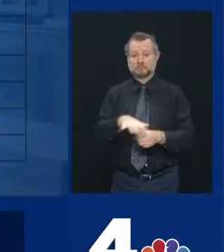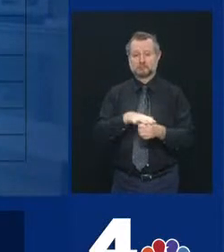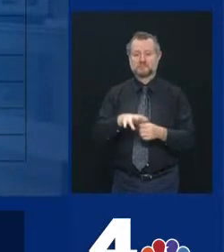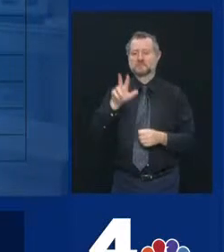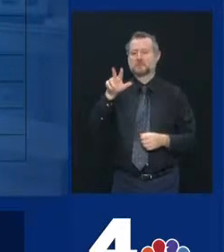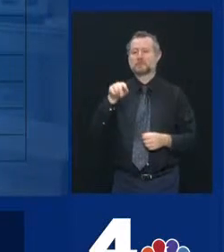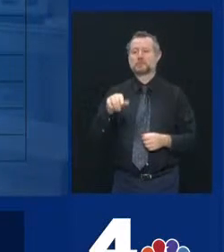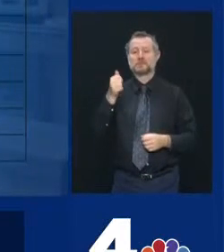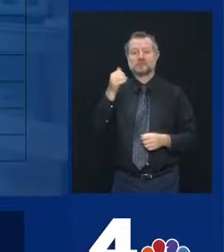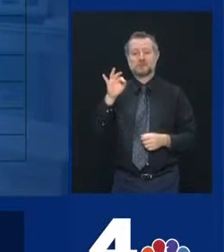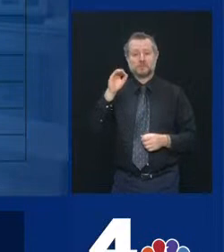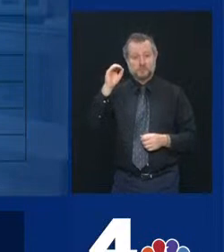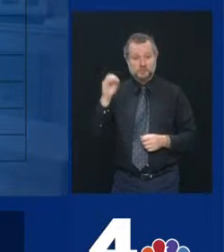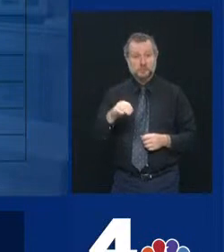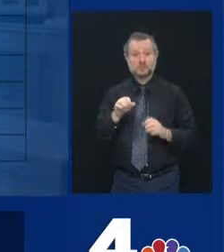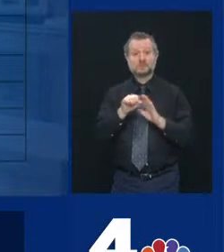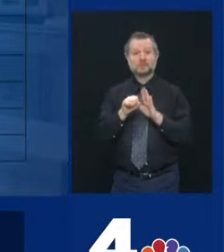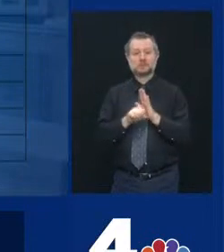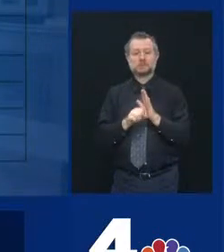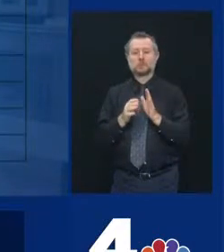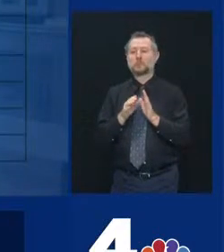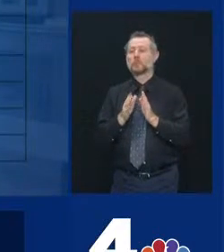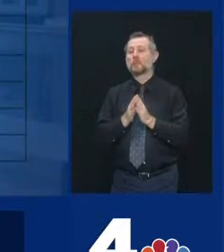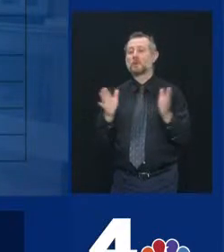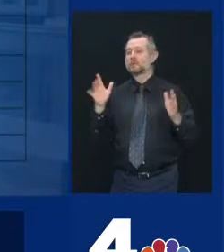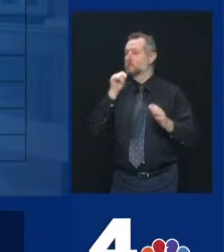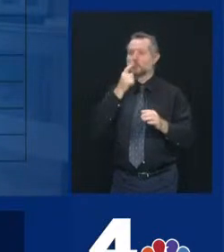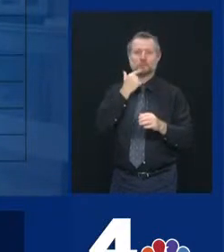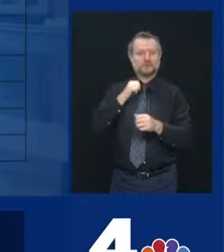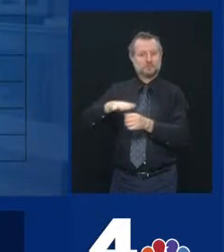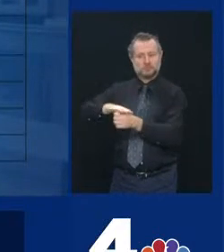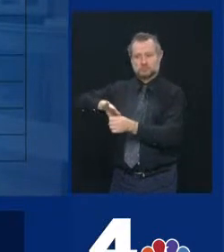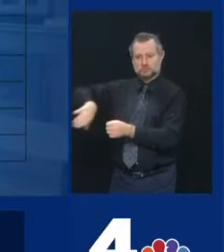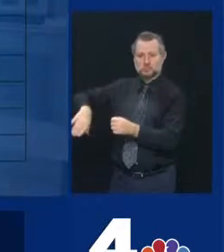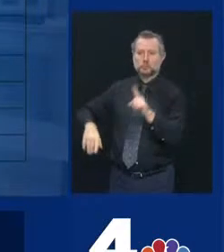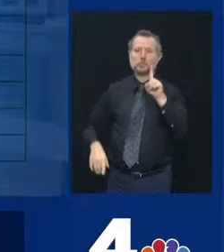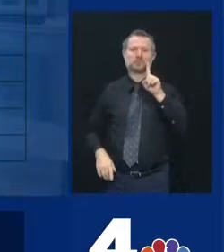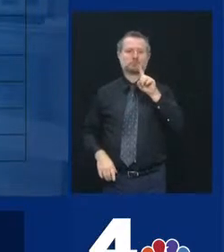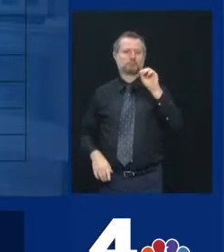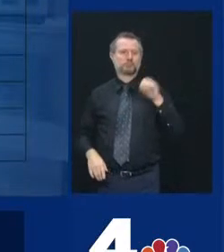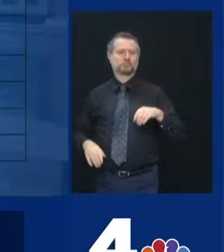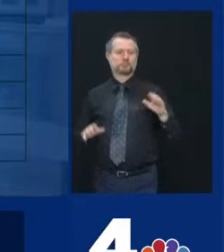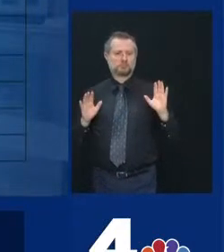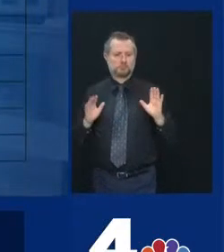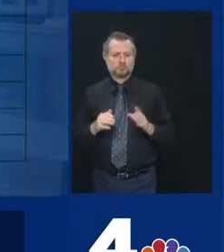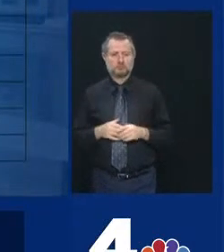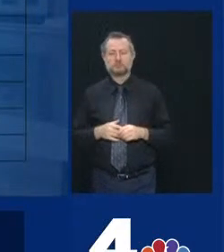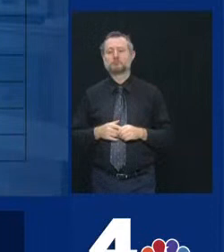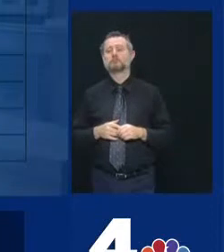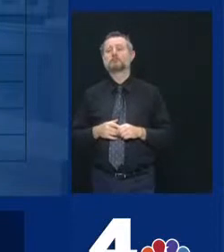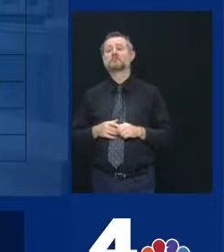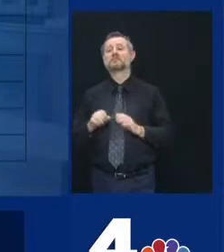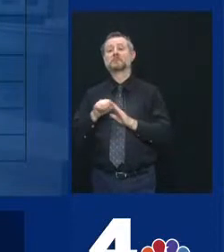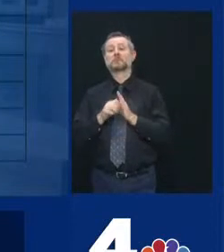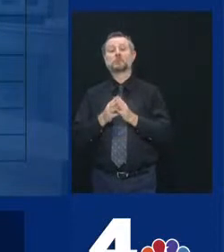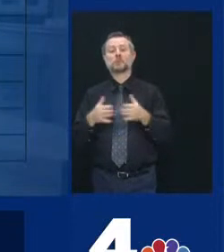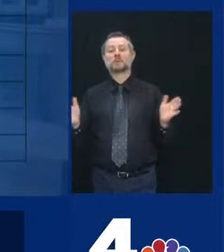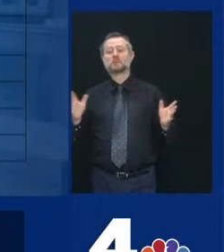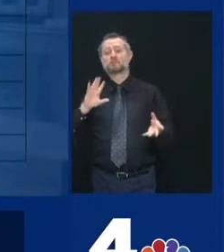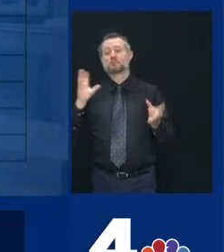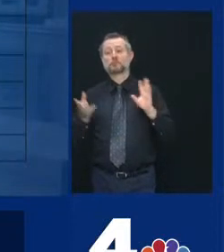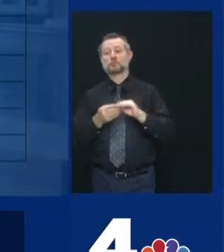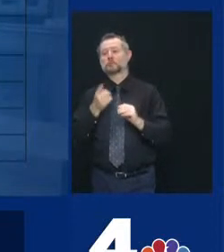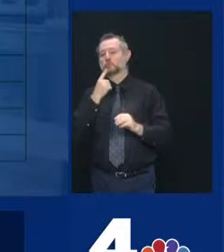positivity without the oversample of red zones, 1. Statewide positivity with the red zones oversample,